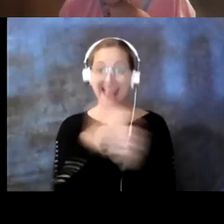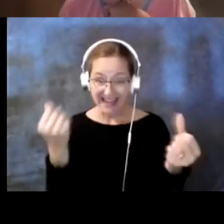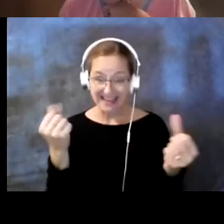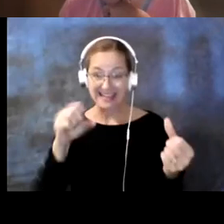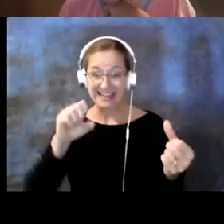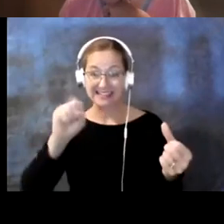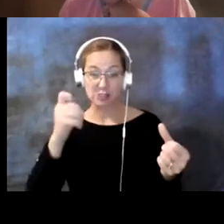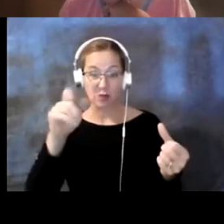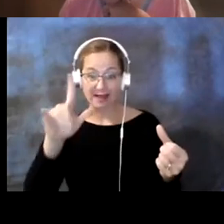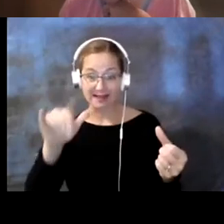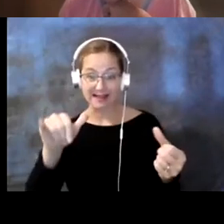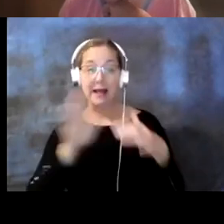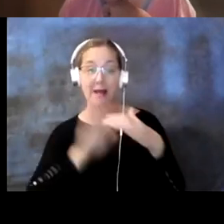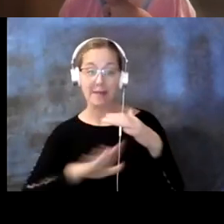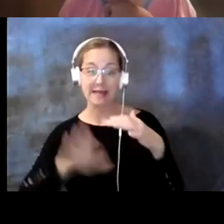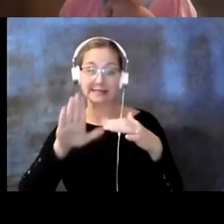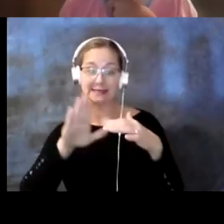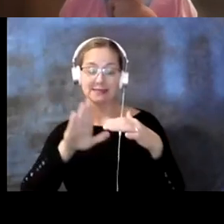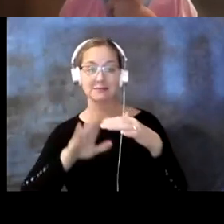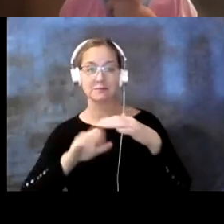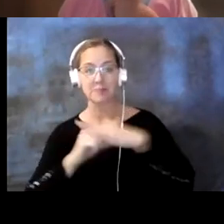teaching sessions.